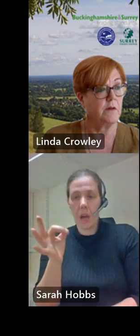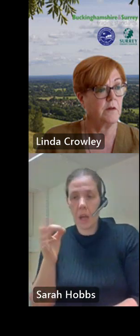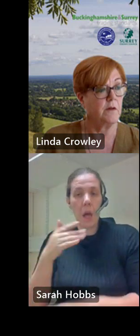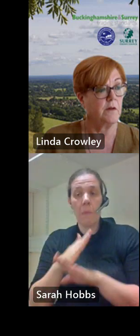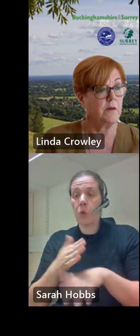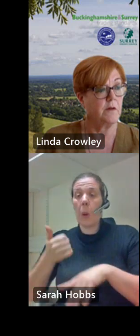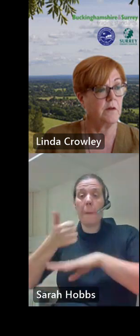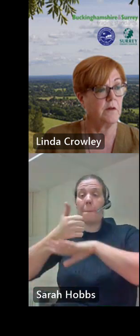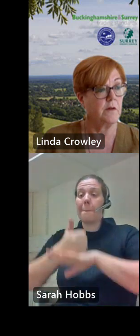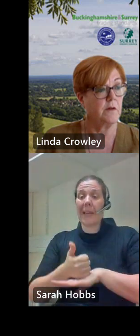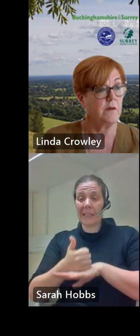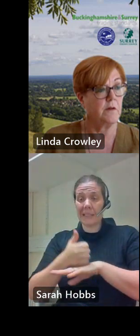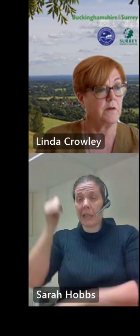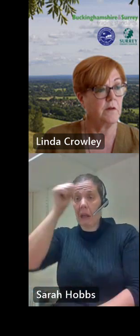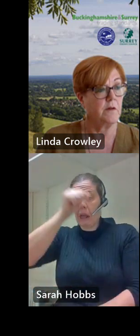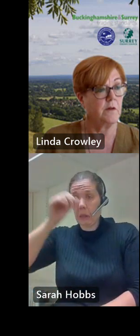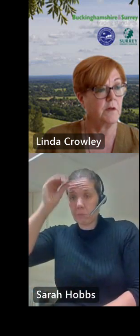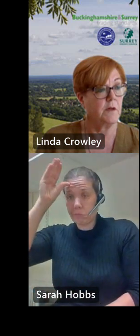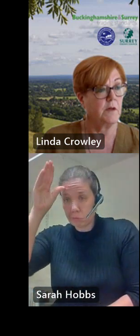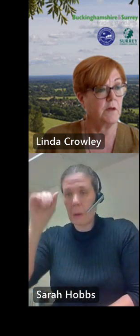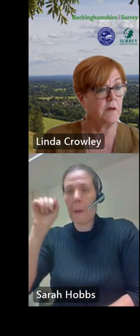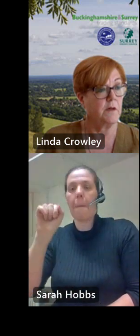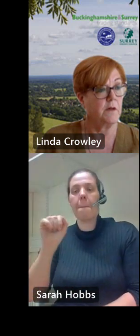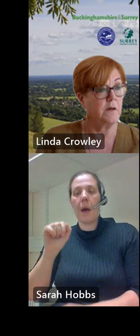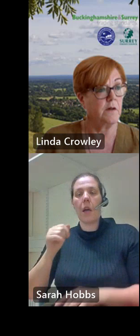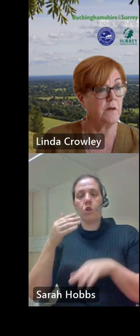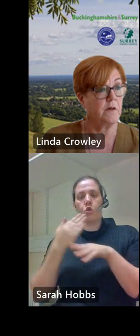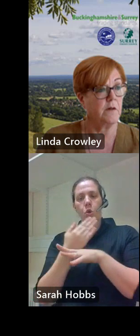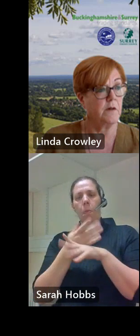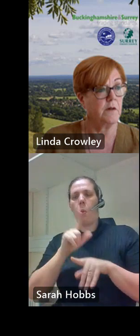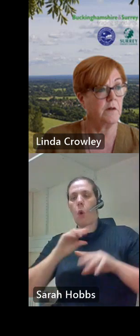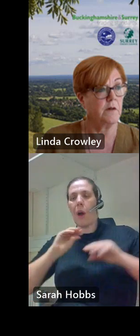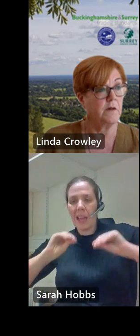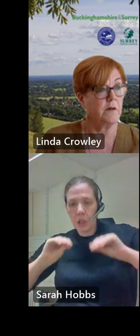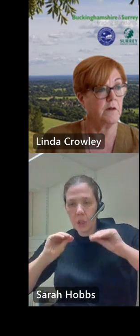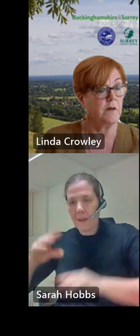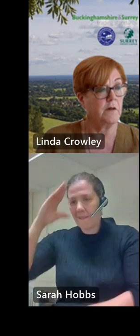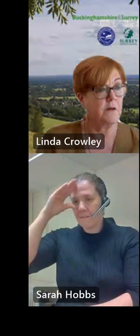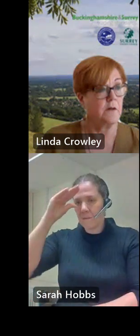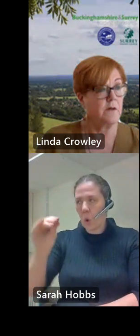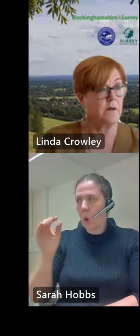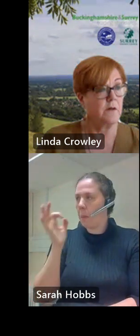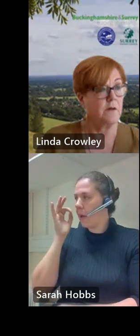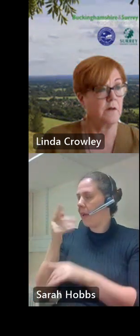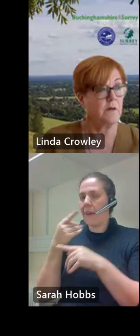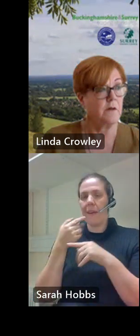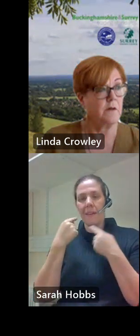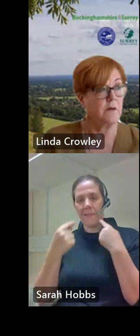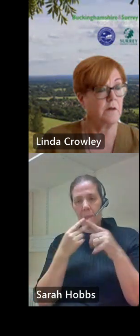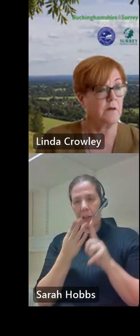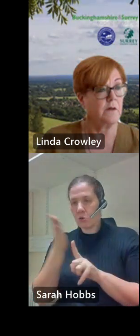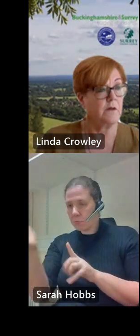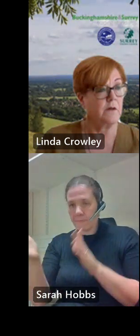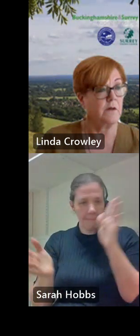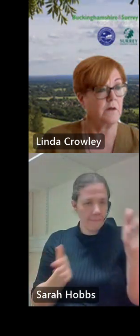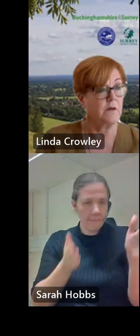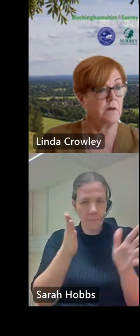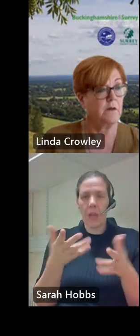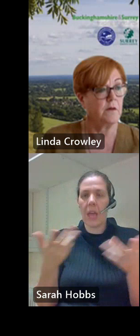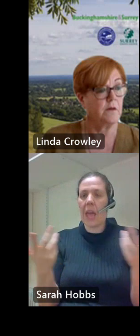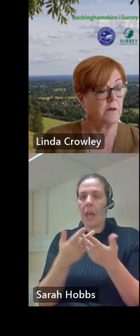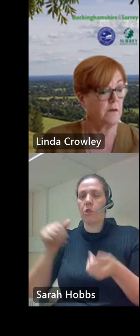have those skill sets. My job is to try and educate, inform, signpost, guide people through what they need to be doing to